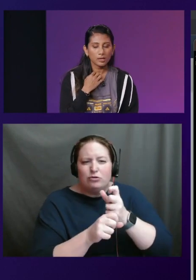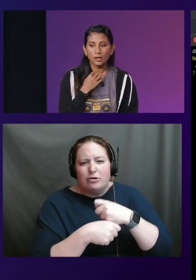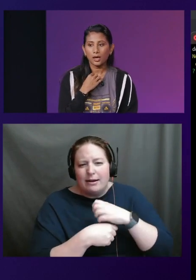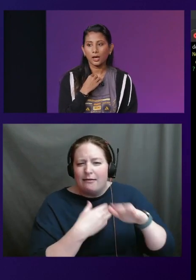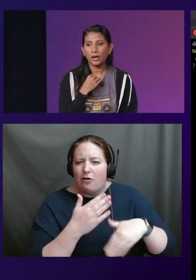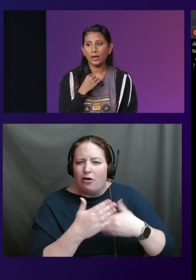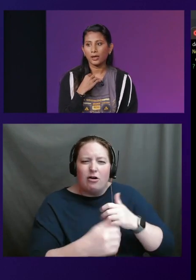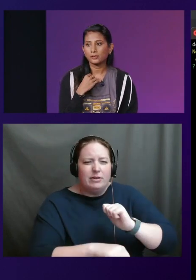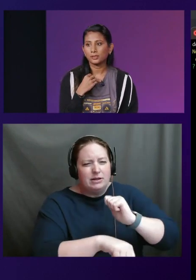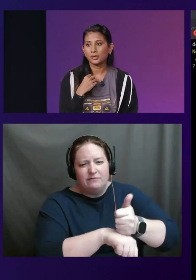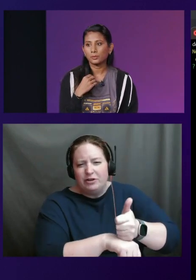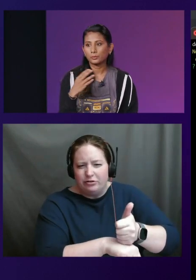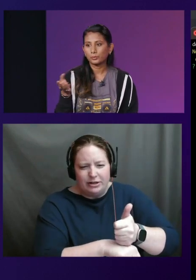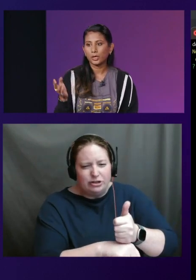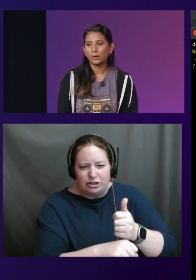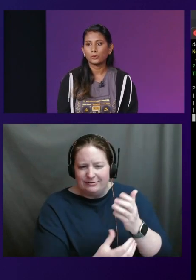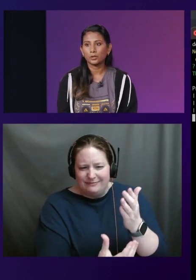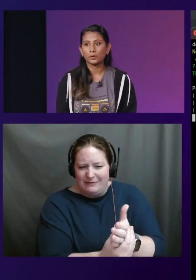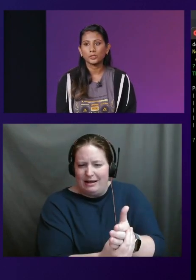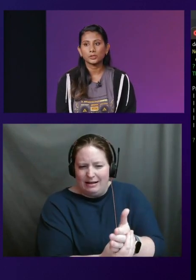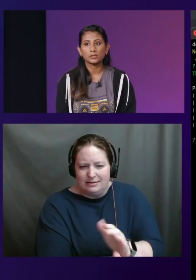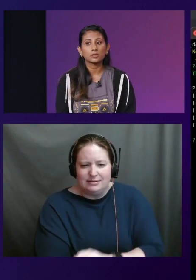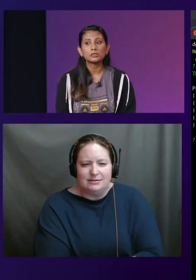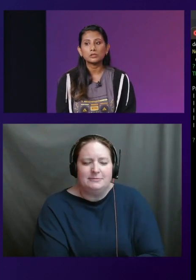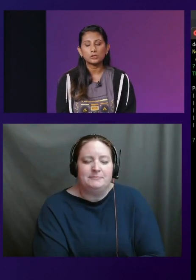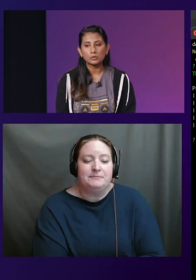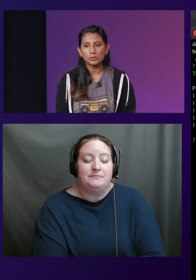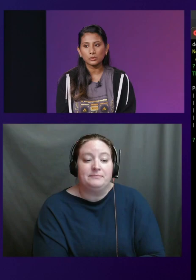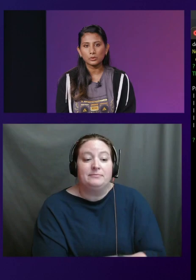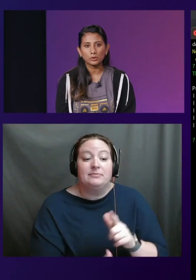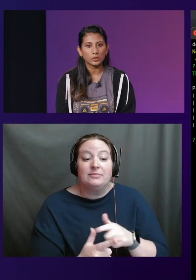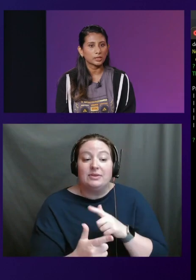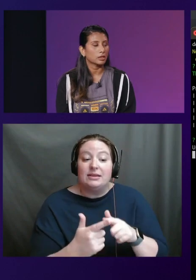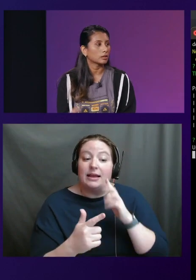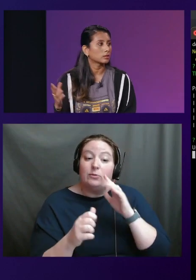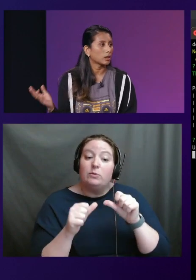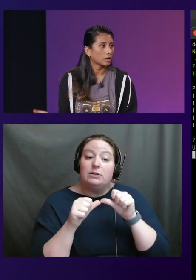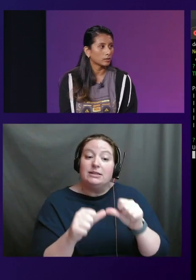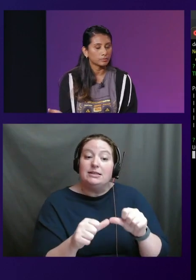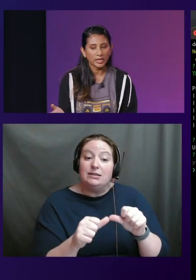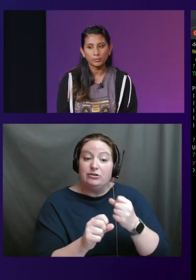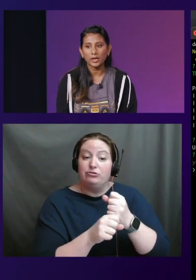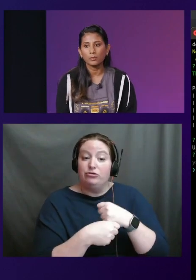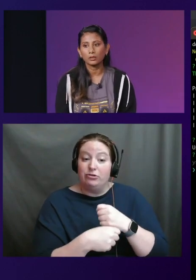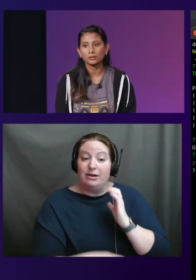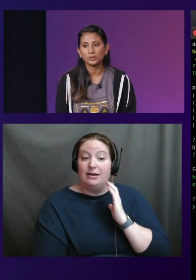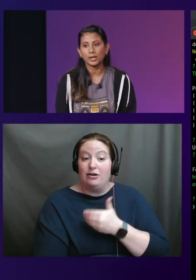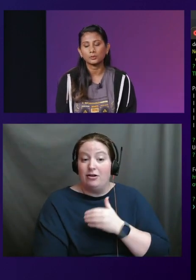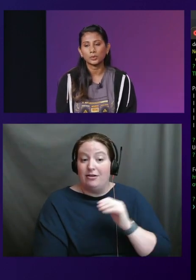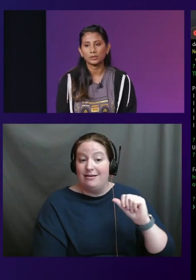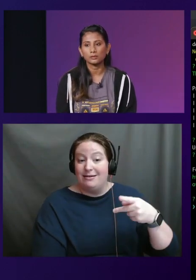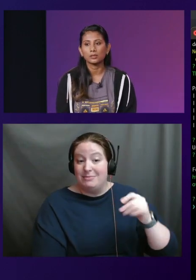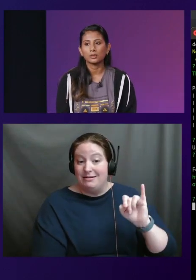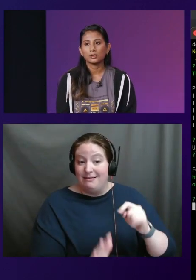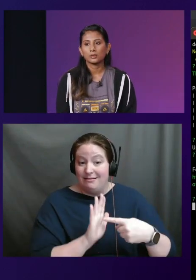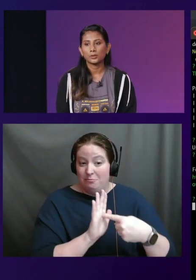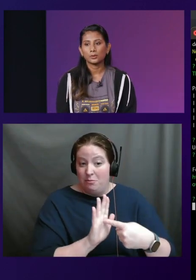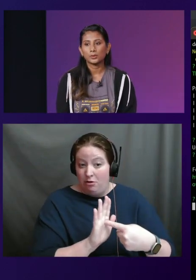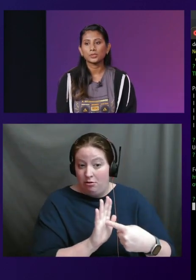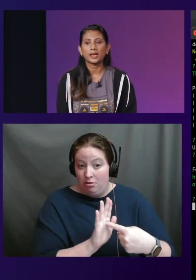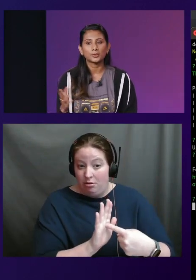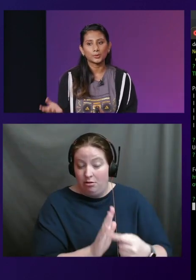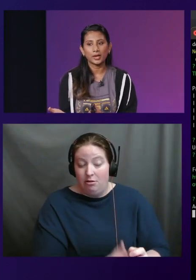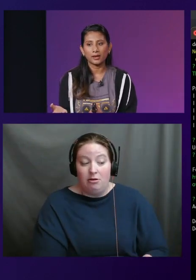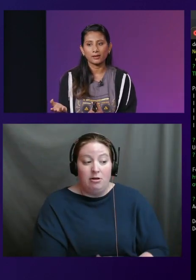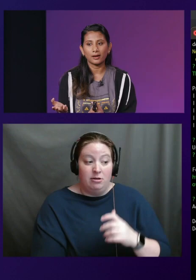files. And we are going to then continue to create our API model so that we can